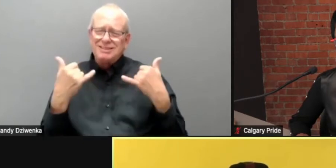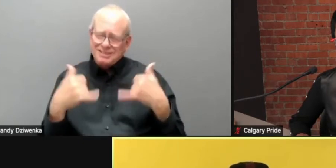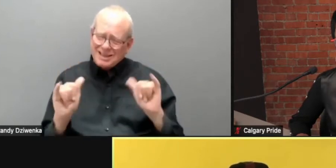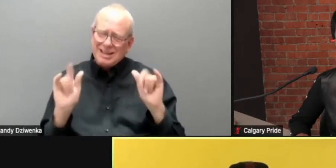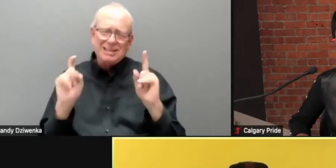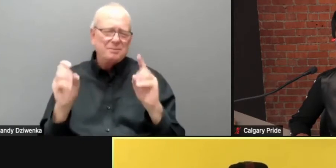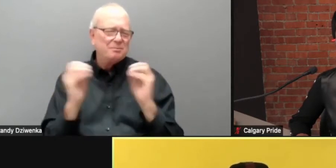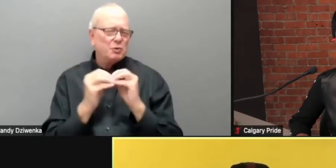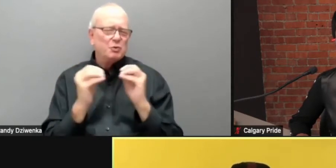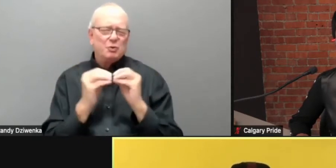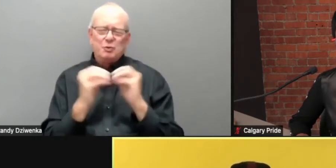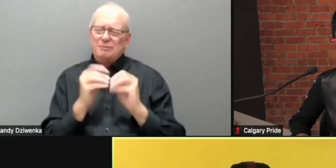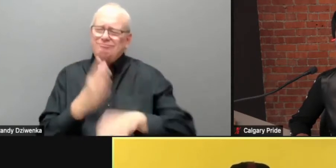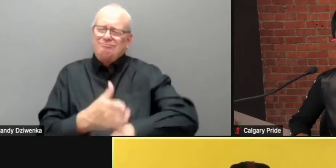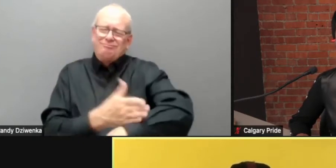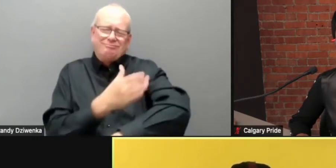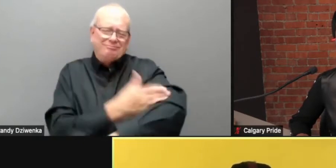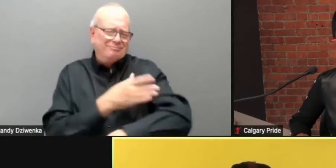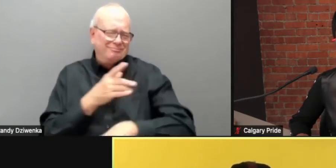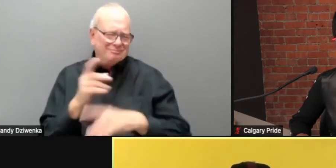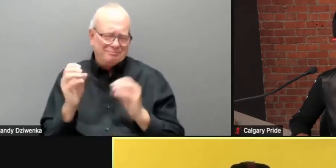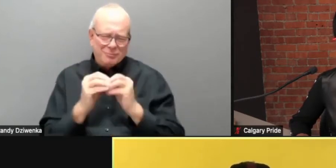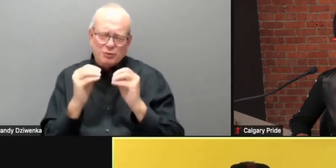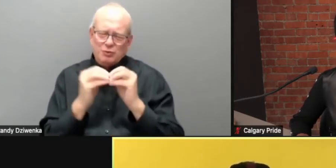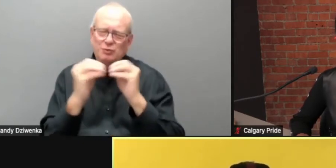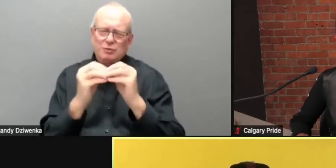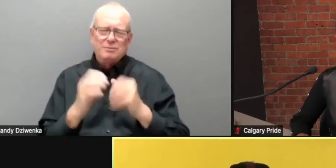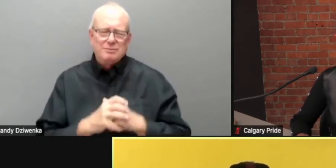those facilities which they were deprived of in the past.